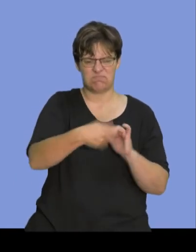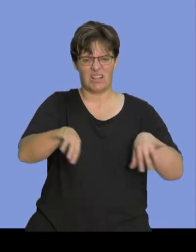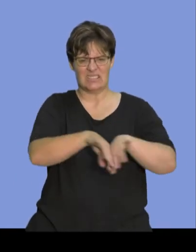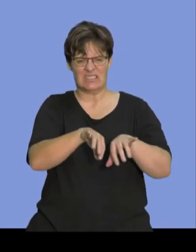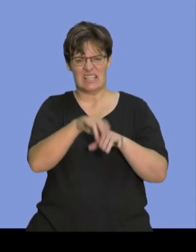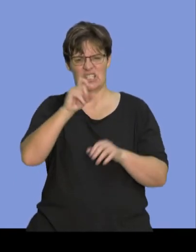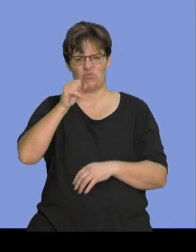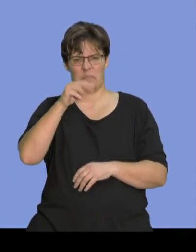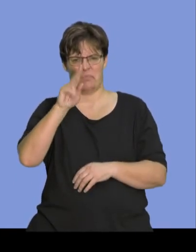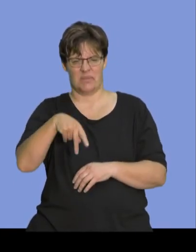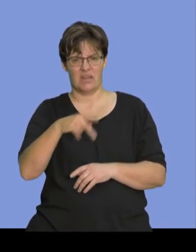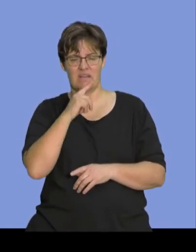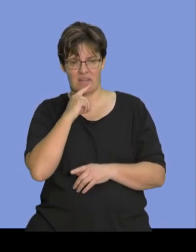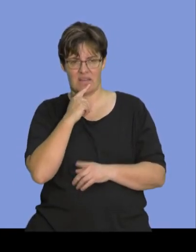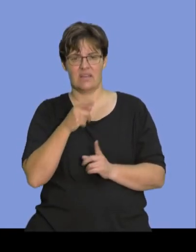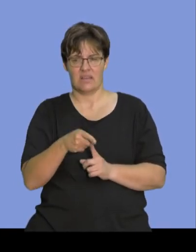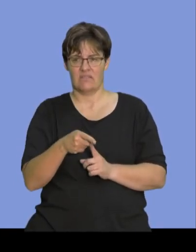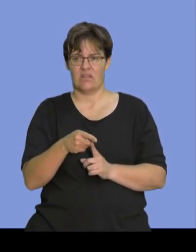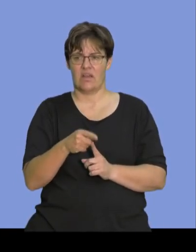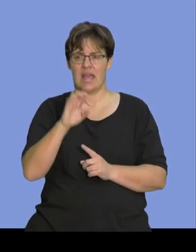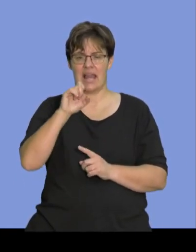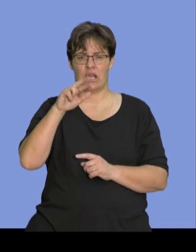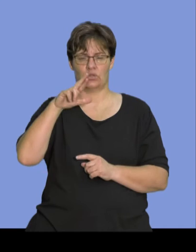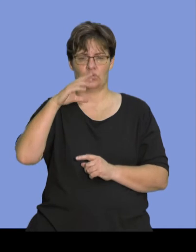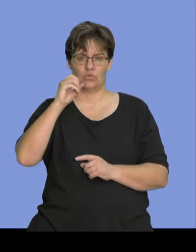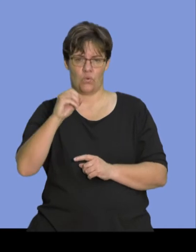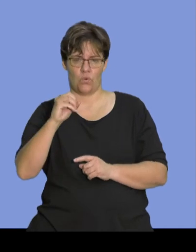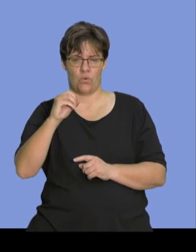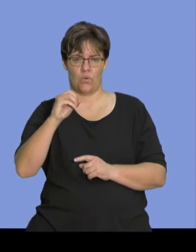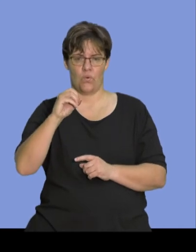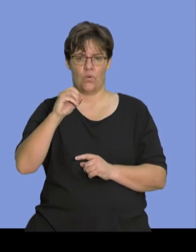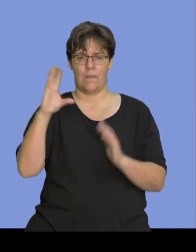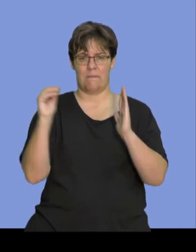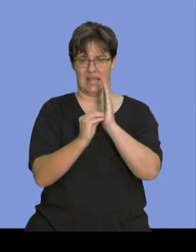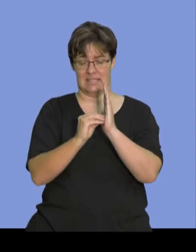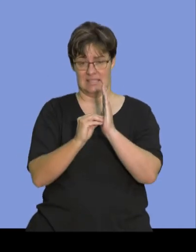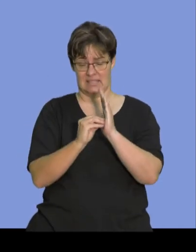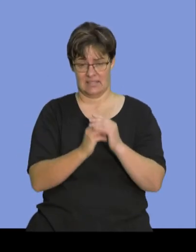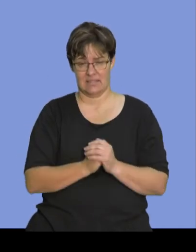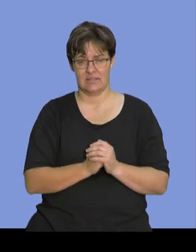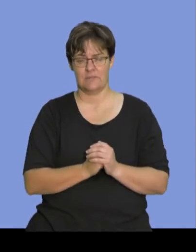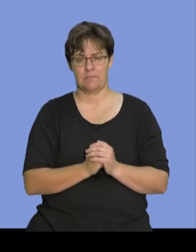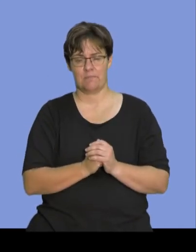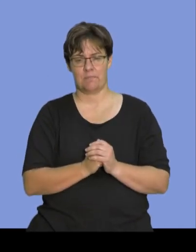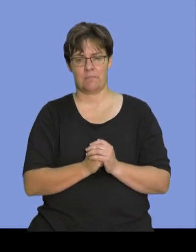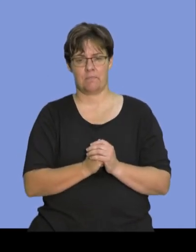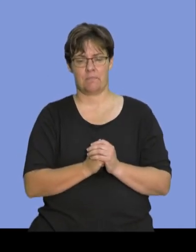scrapyard, we usually talk of electromagnets. Okay? We talk of electromagnets. Okay?